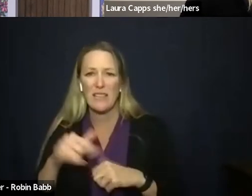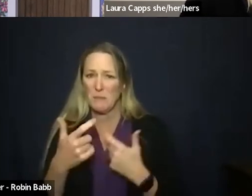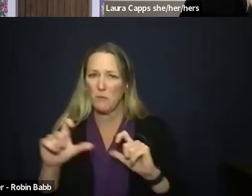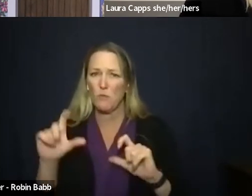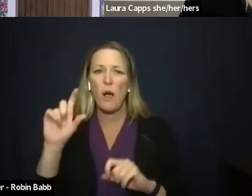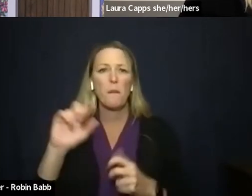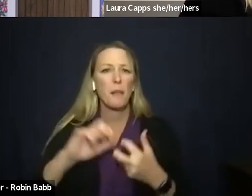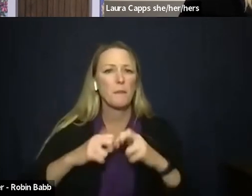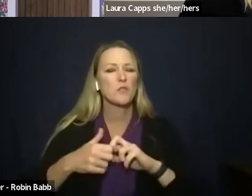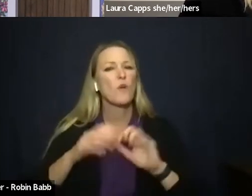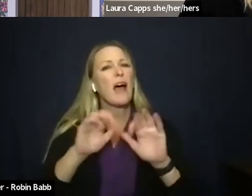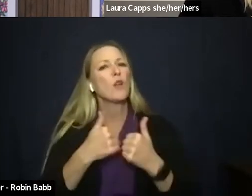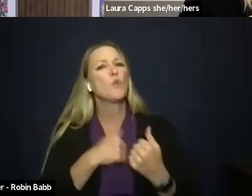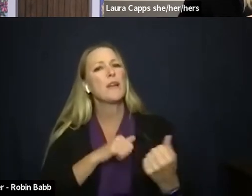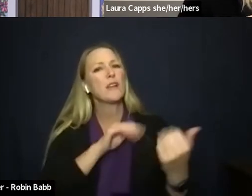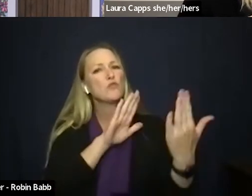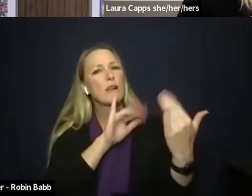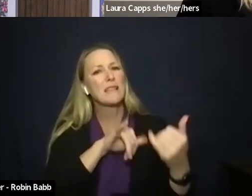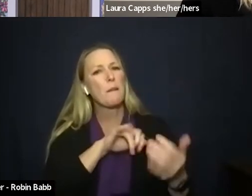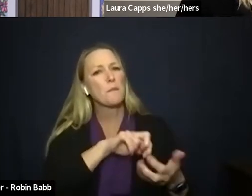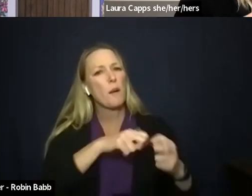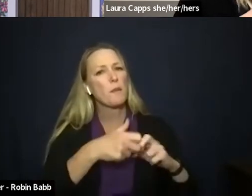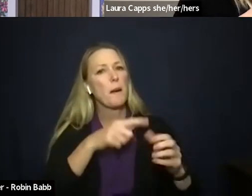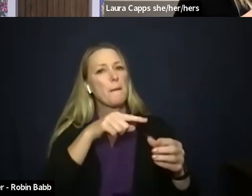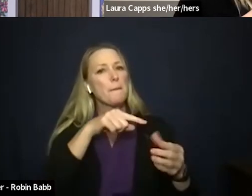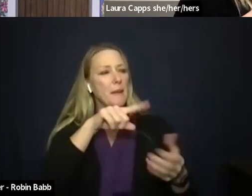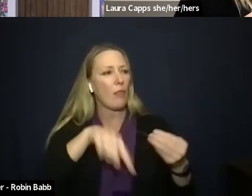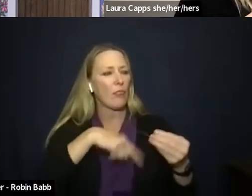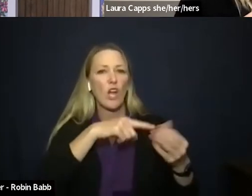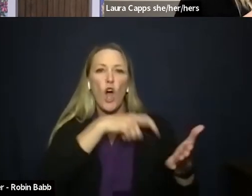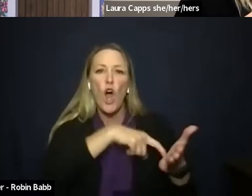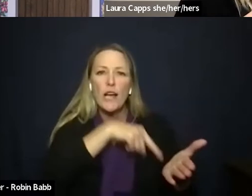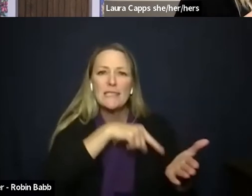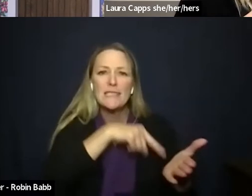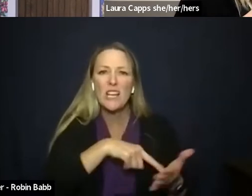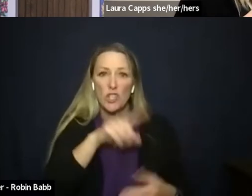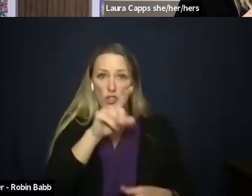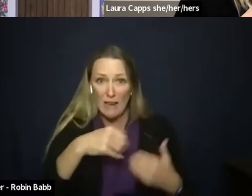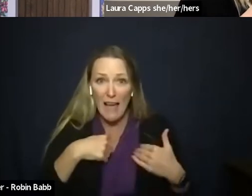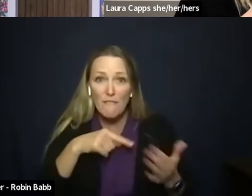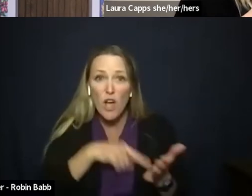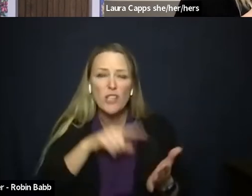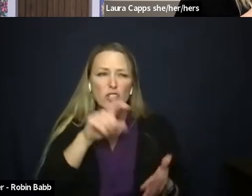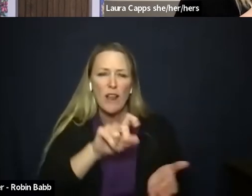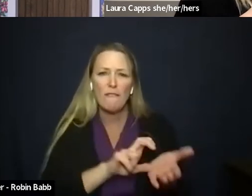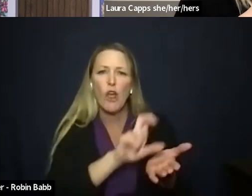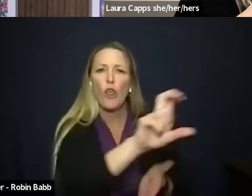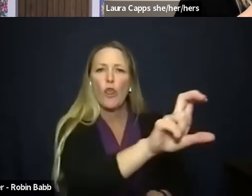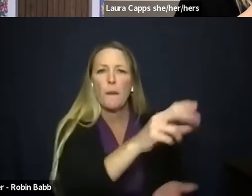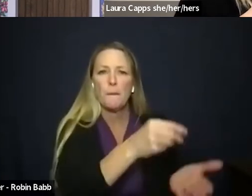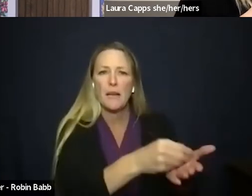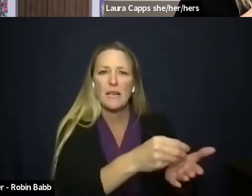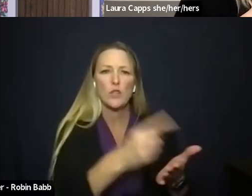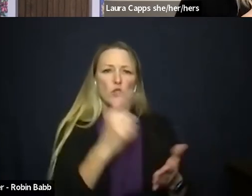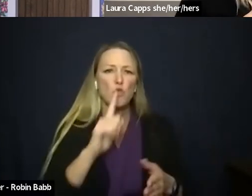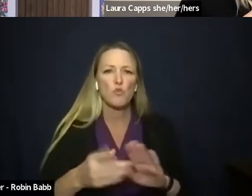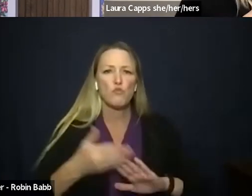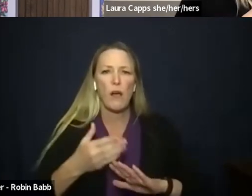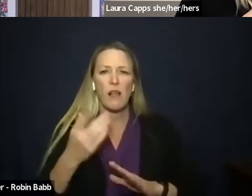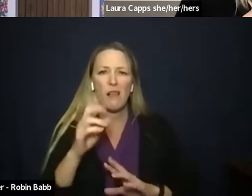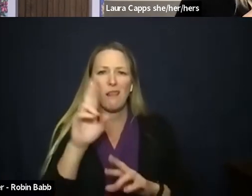that issue in terms of costs should there be a cost where do we address that issue um and